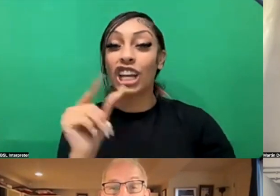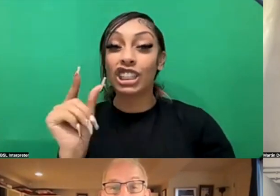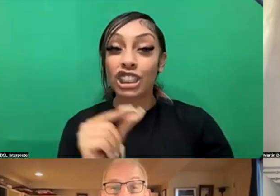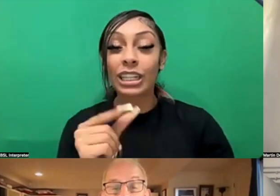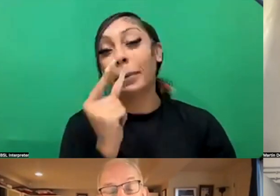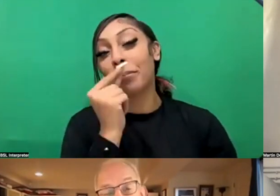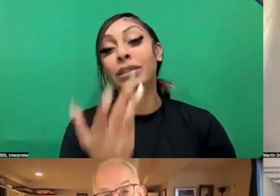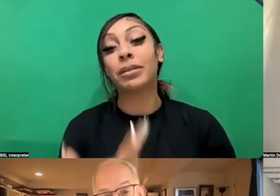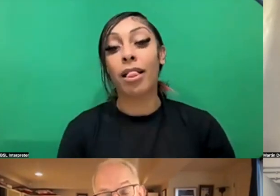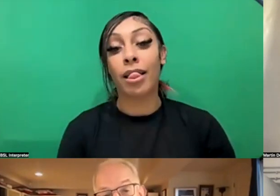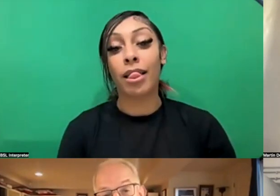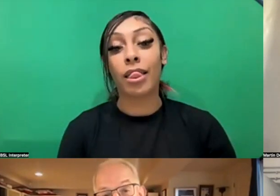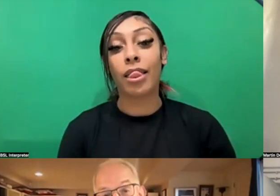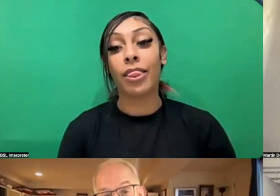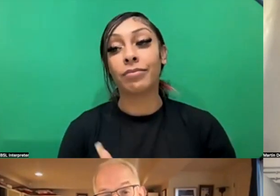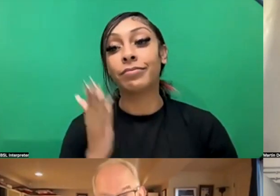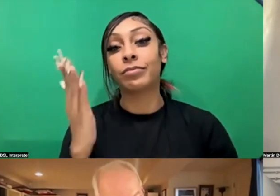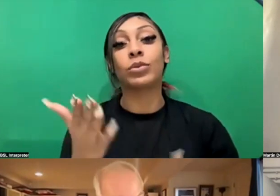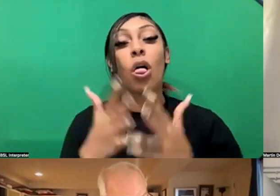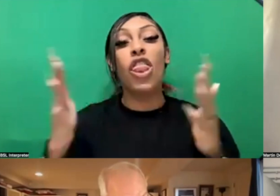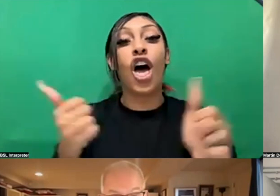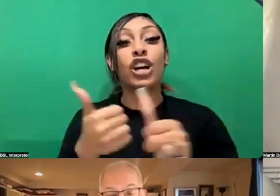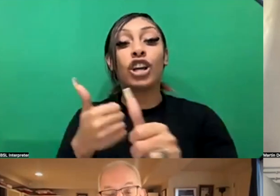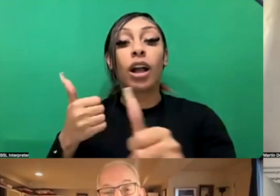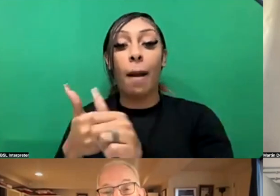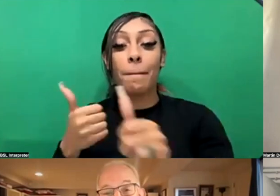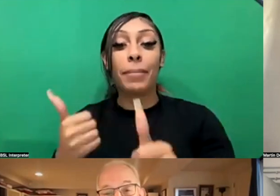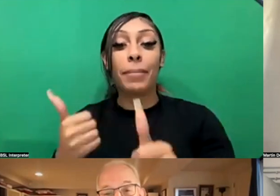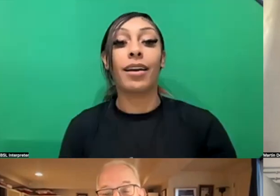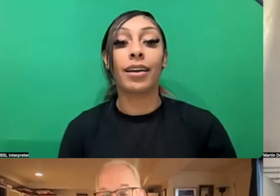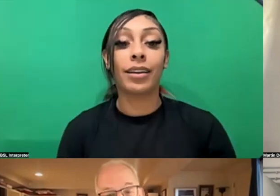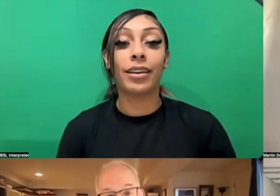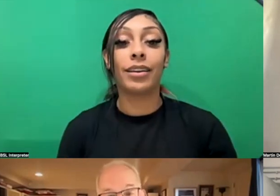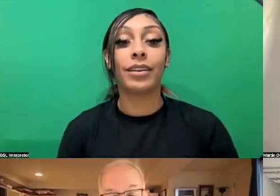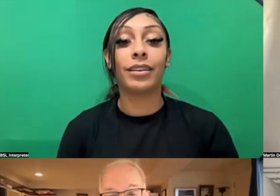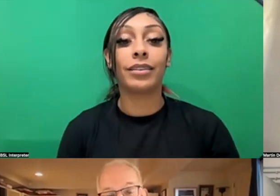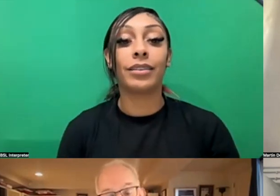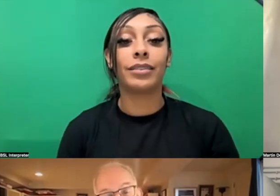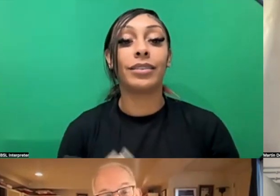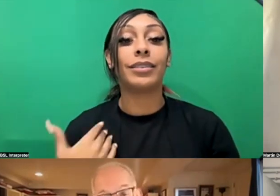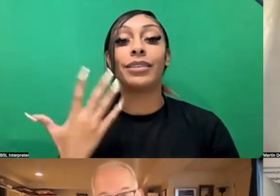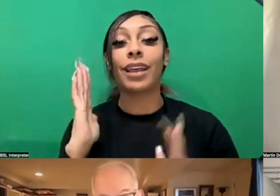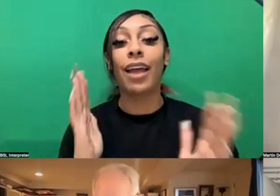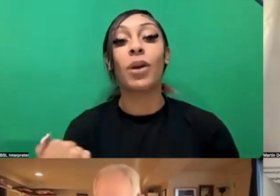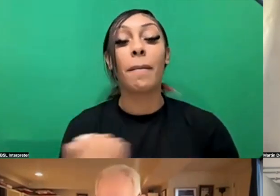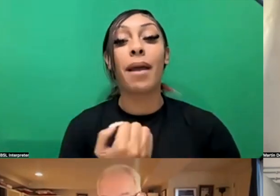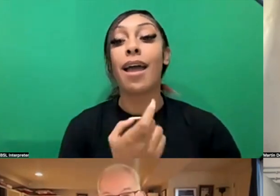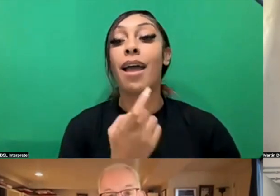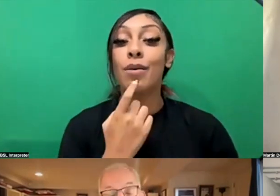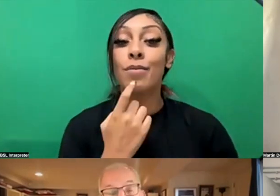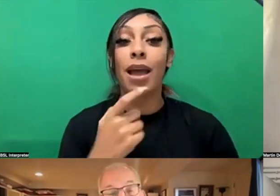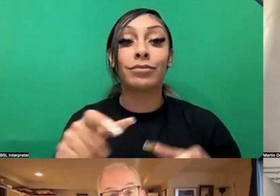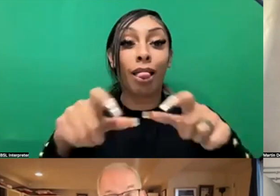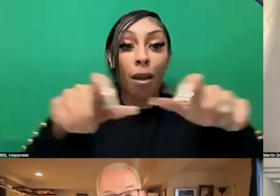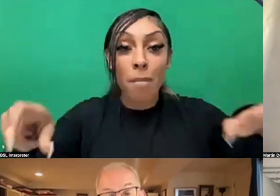more larger company stuff. For LinnStrument, I had to make a metal box, I had to make circuit boards, I had to make